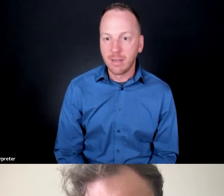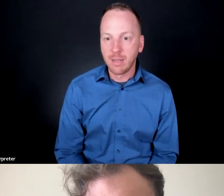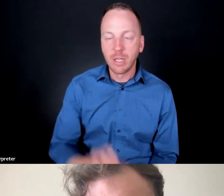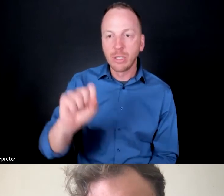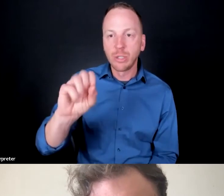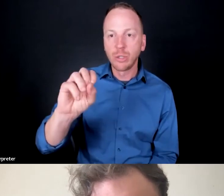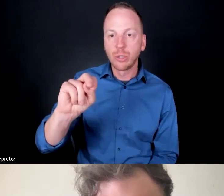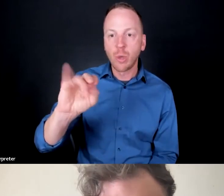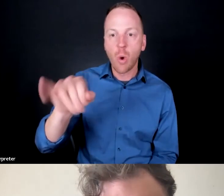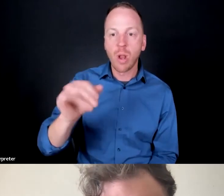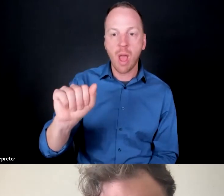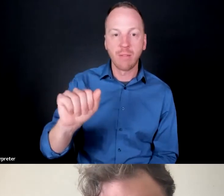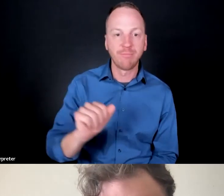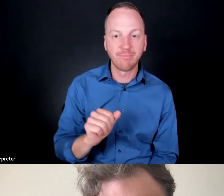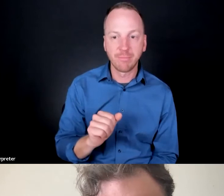Sonia